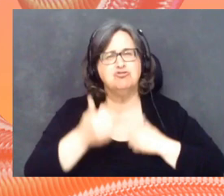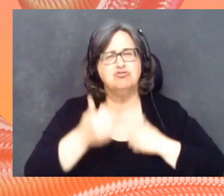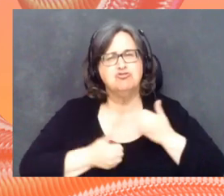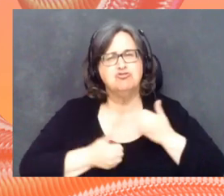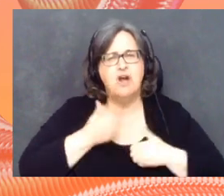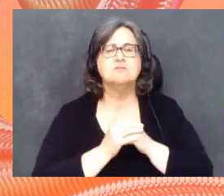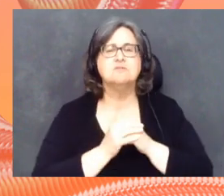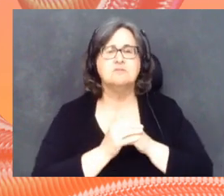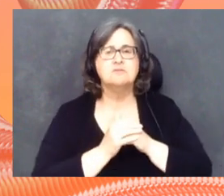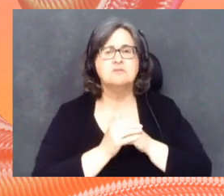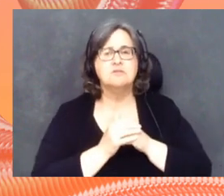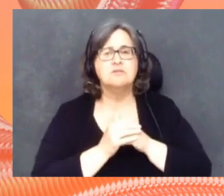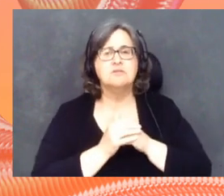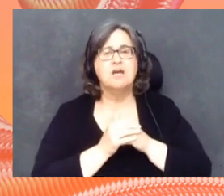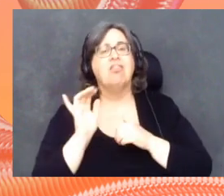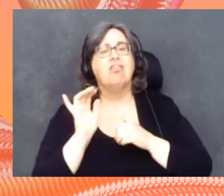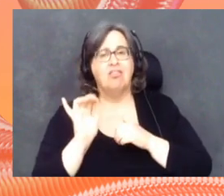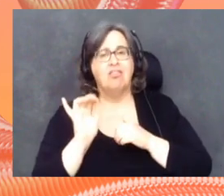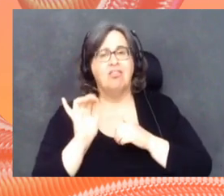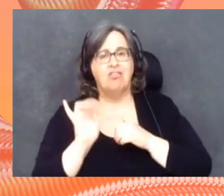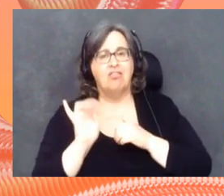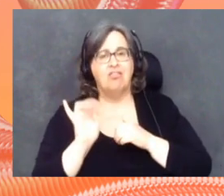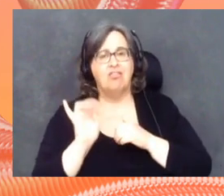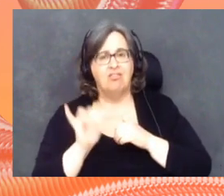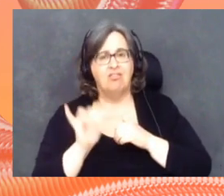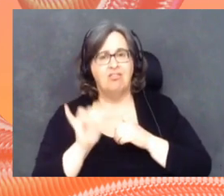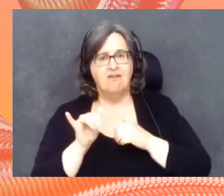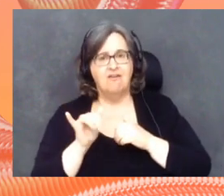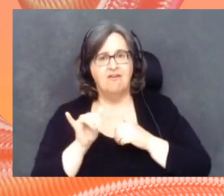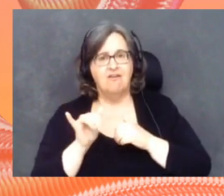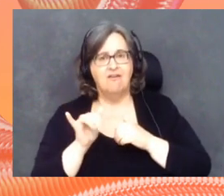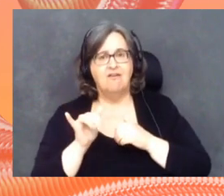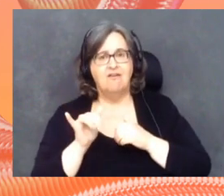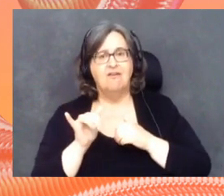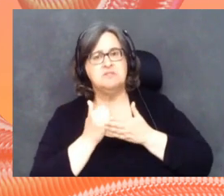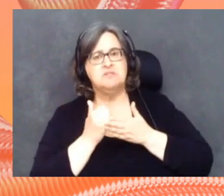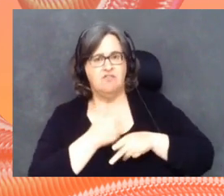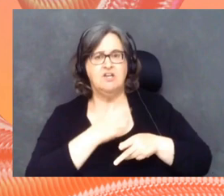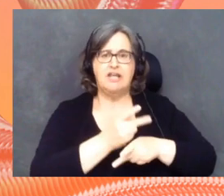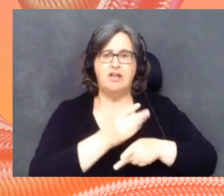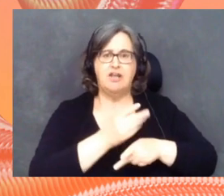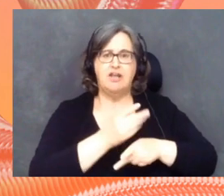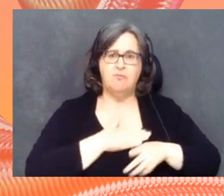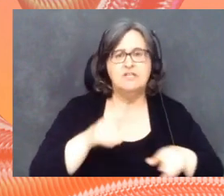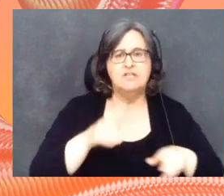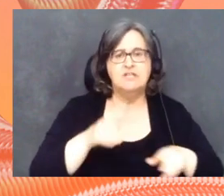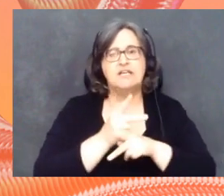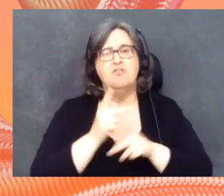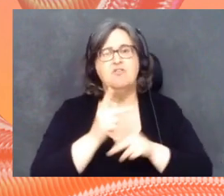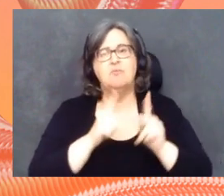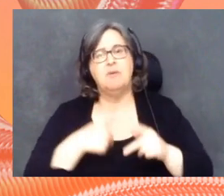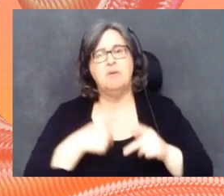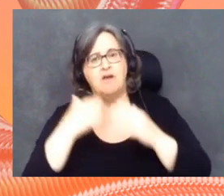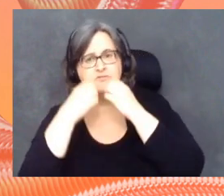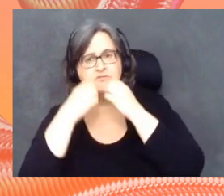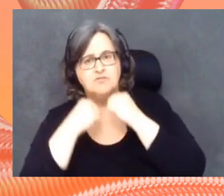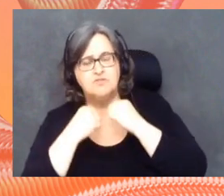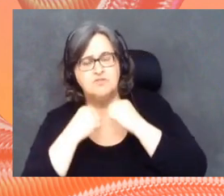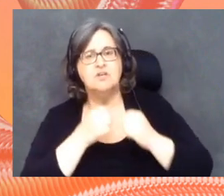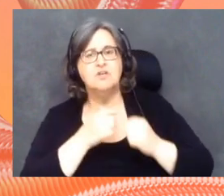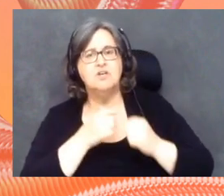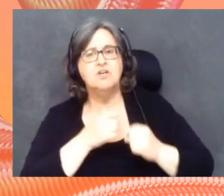what enables me to care for myself, to care for my children, to care for my loved ones in ways that feel